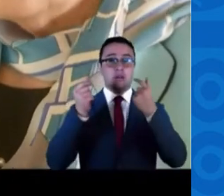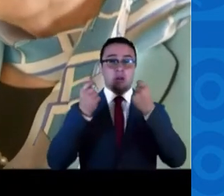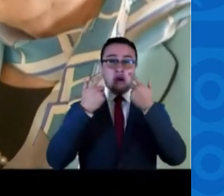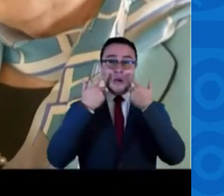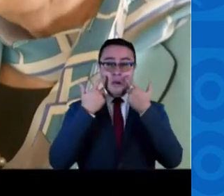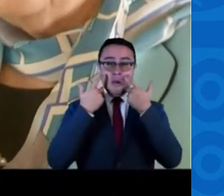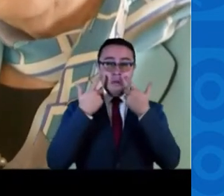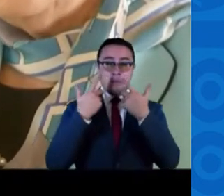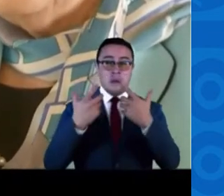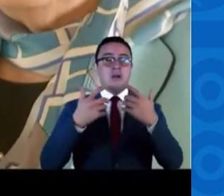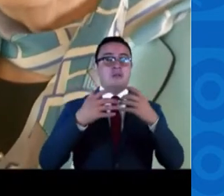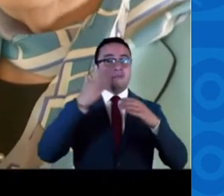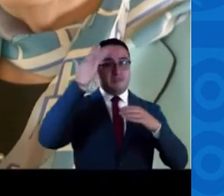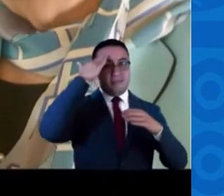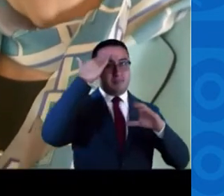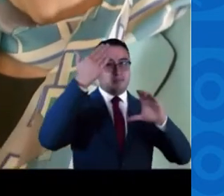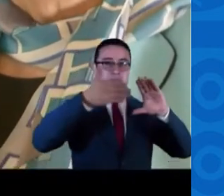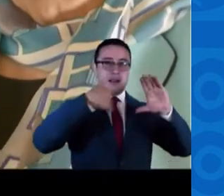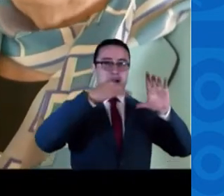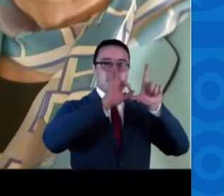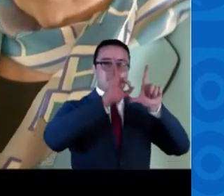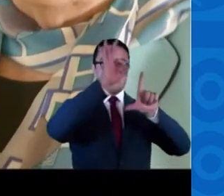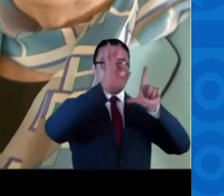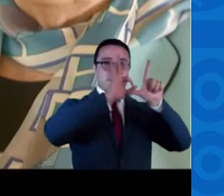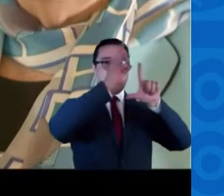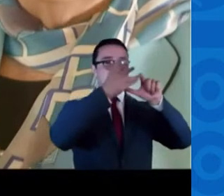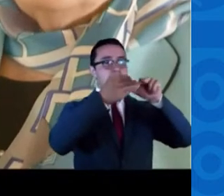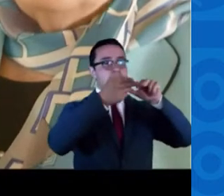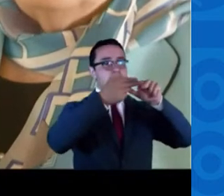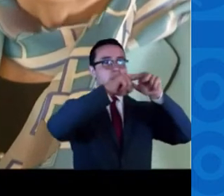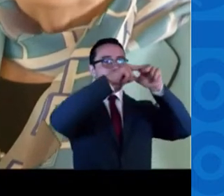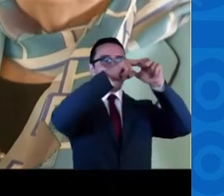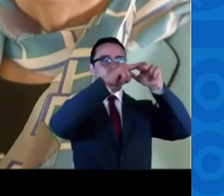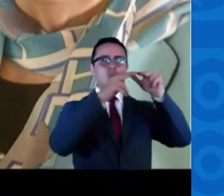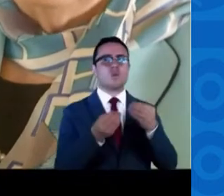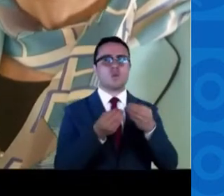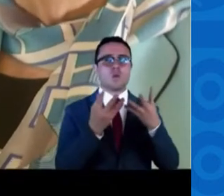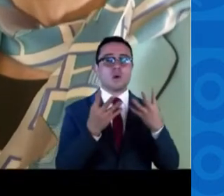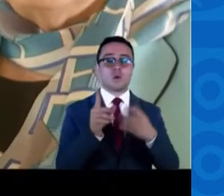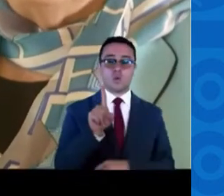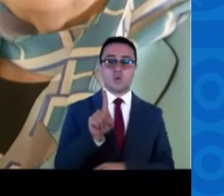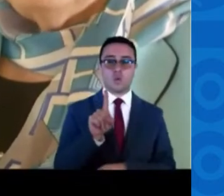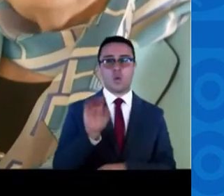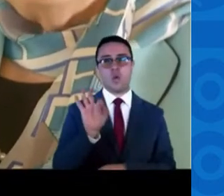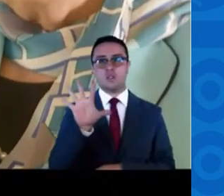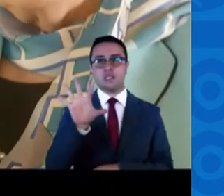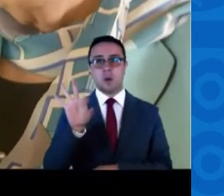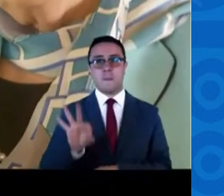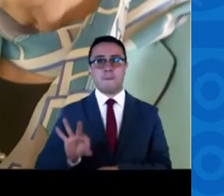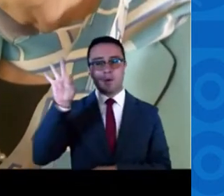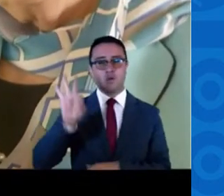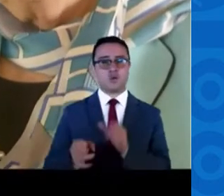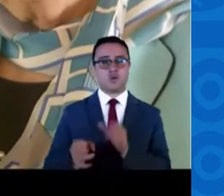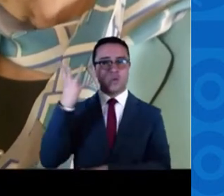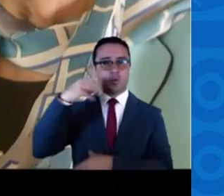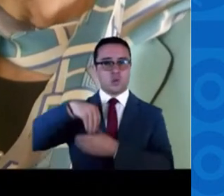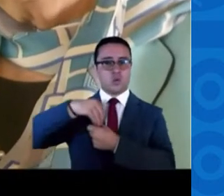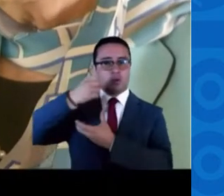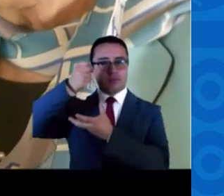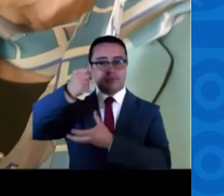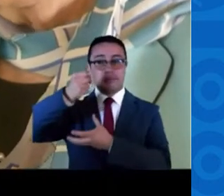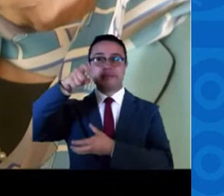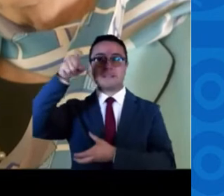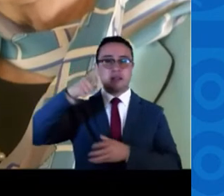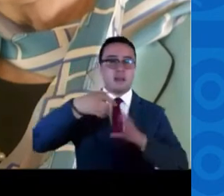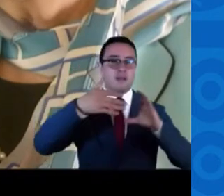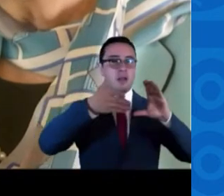great. The temperature increase has also been increased, and it has